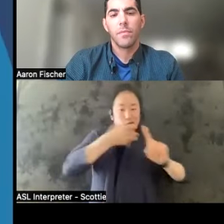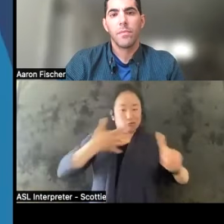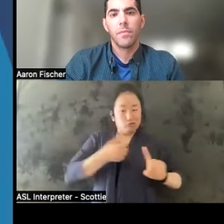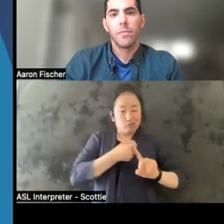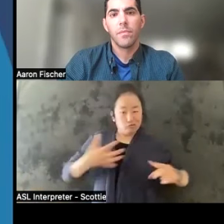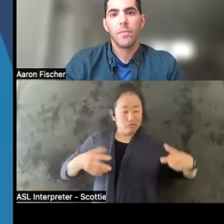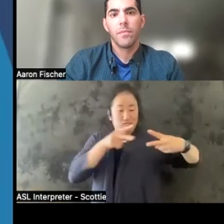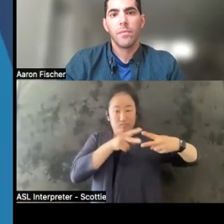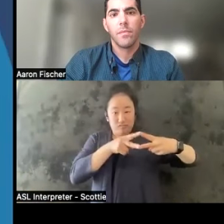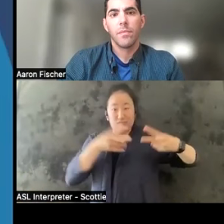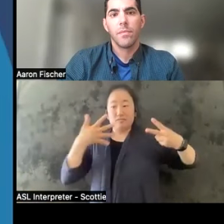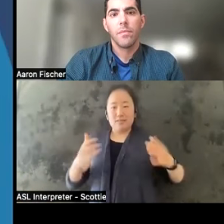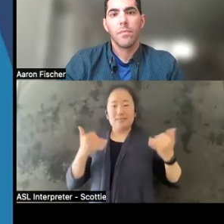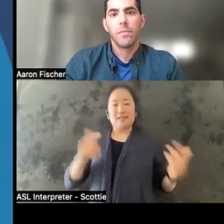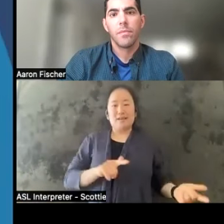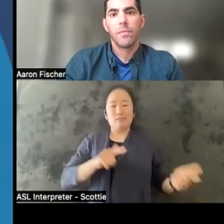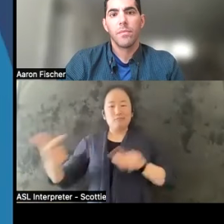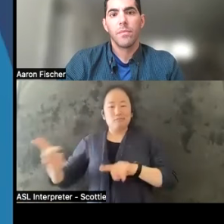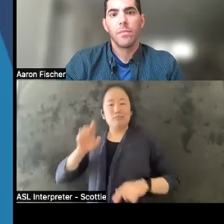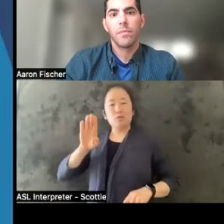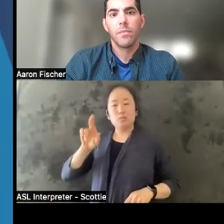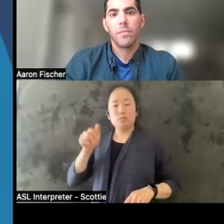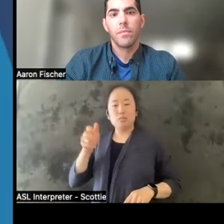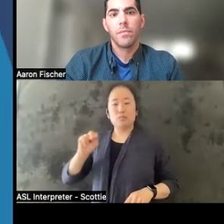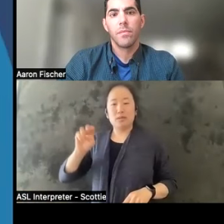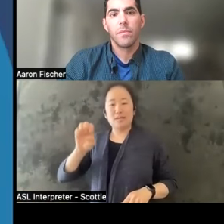to discuss the basic legal protections.